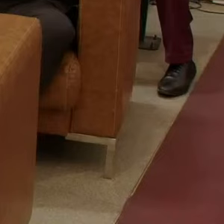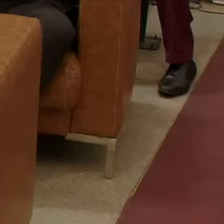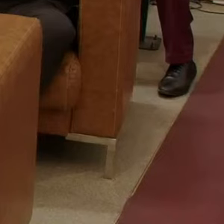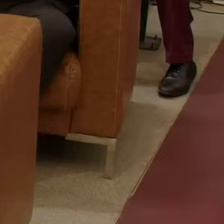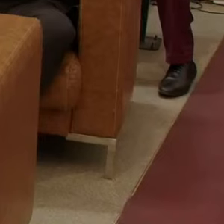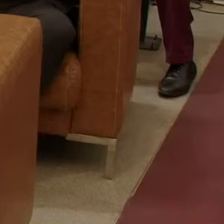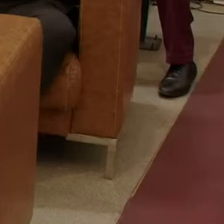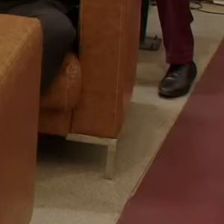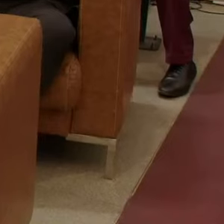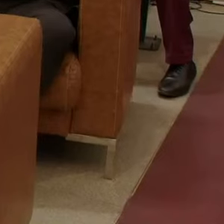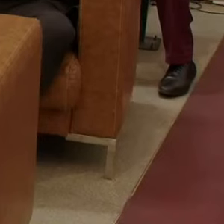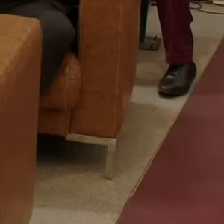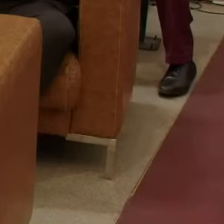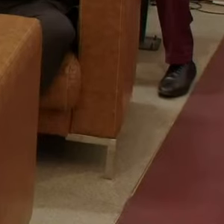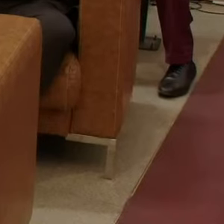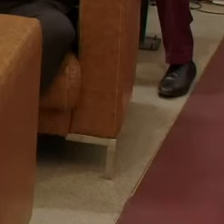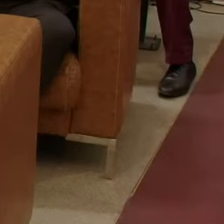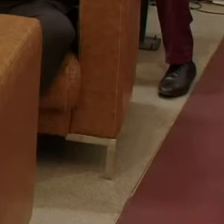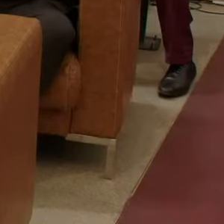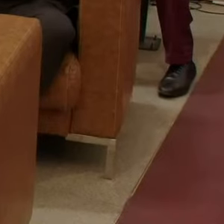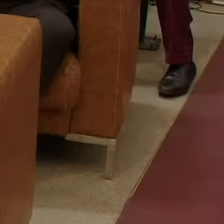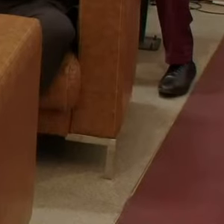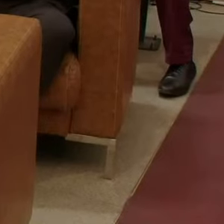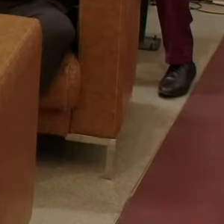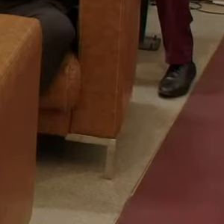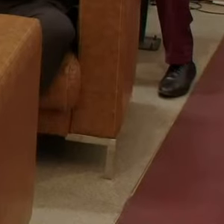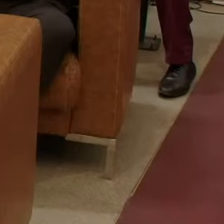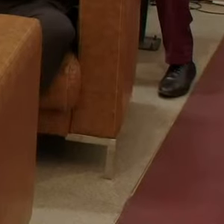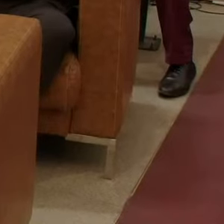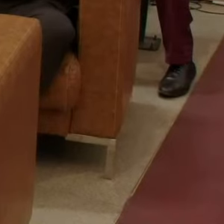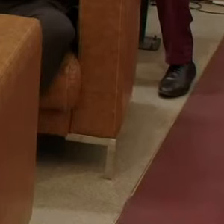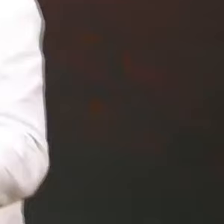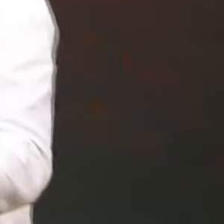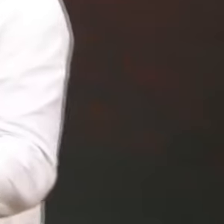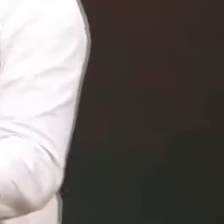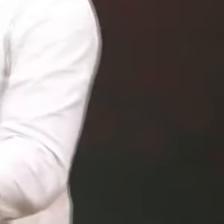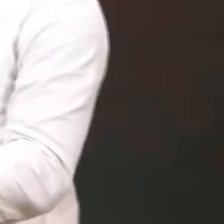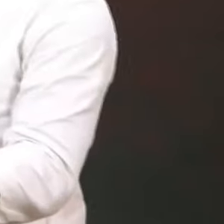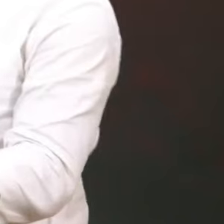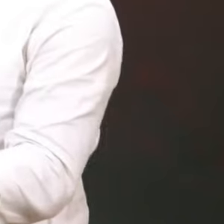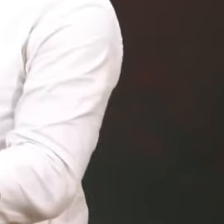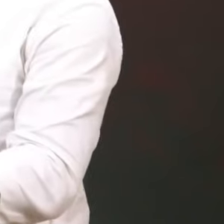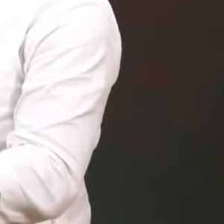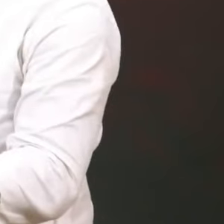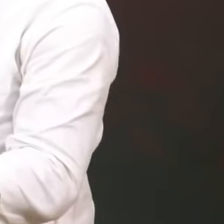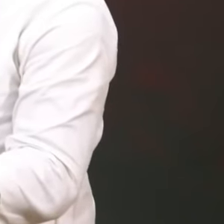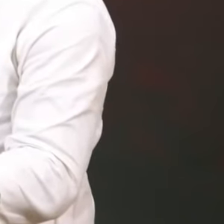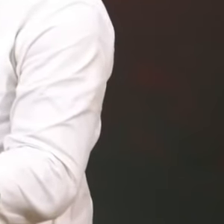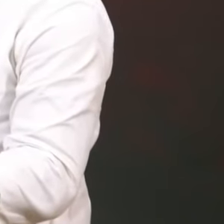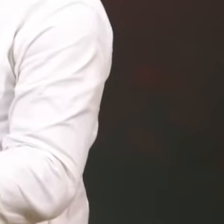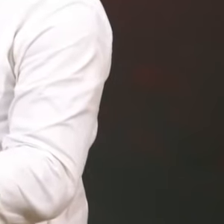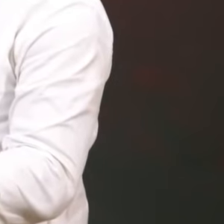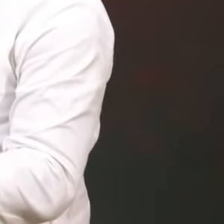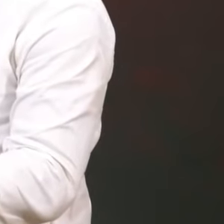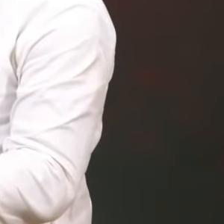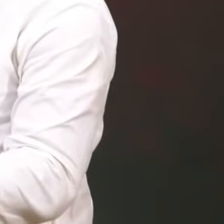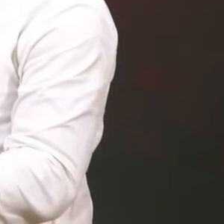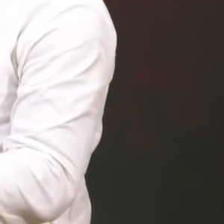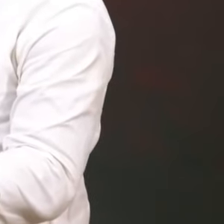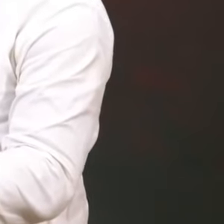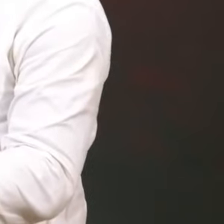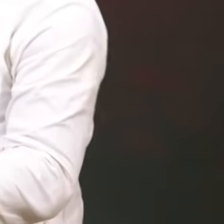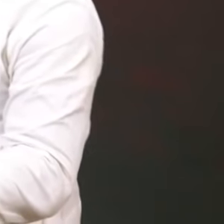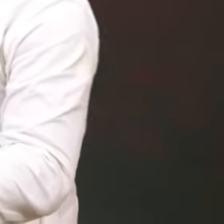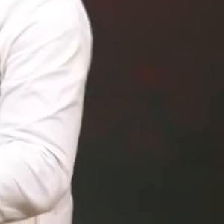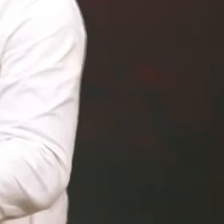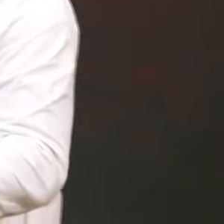for me. He died to set me, Jesus, the way, the